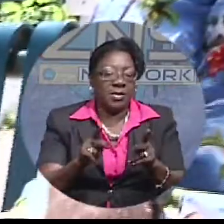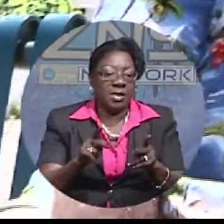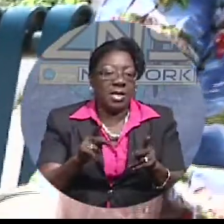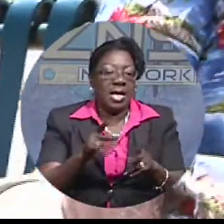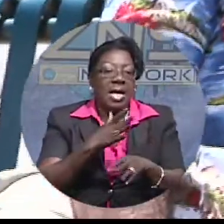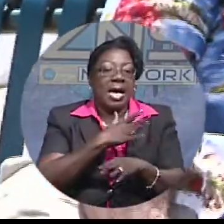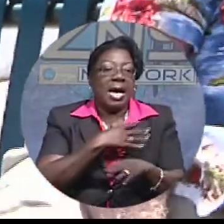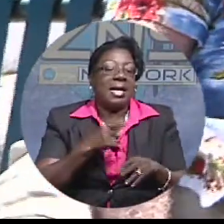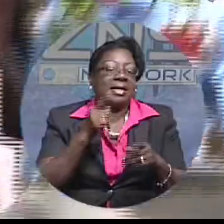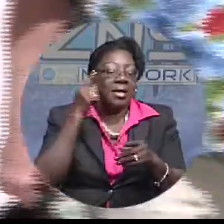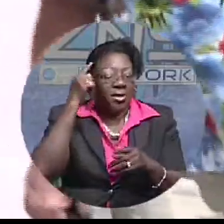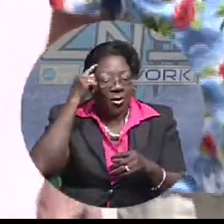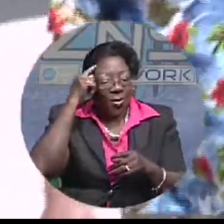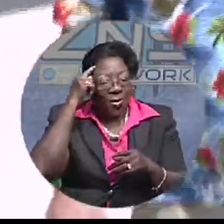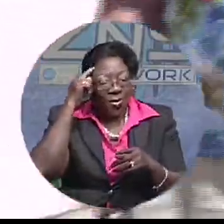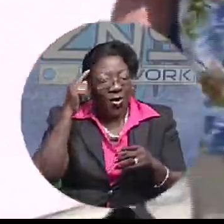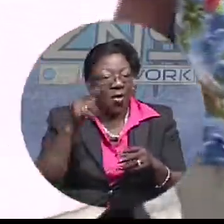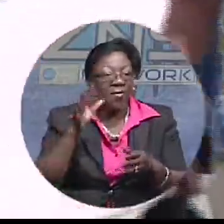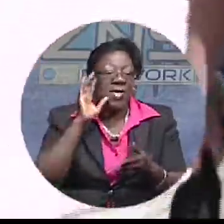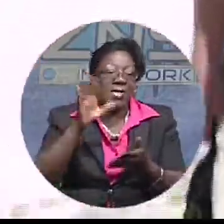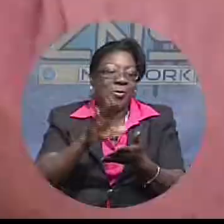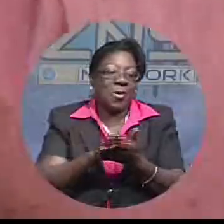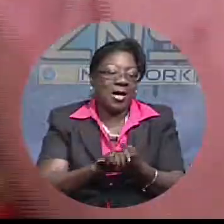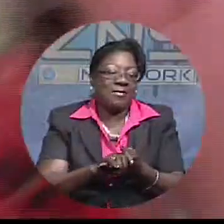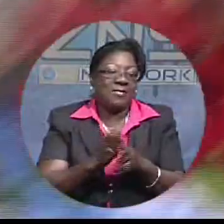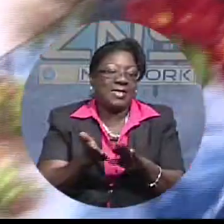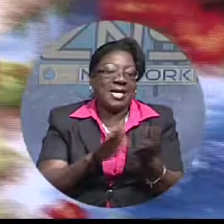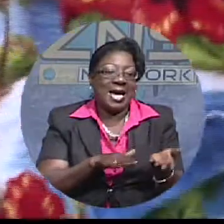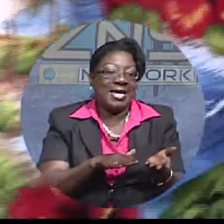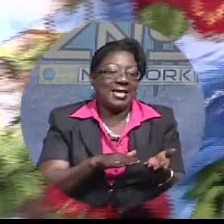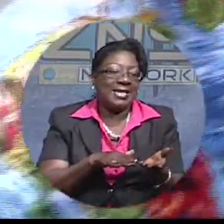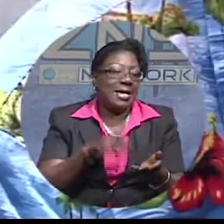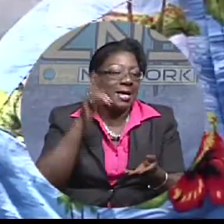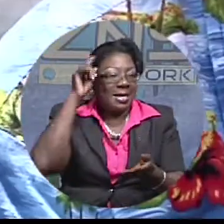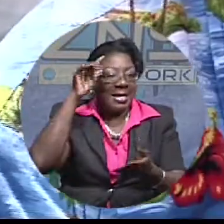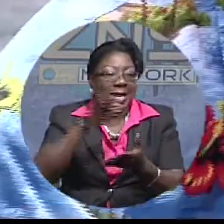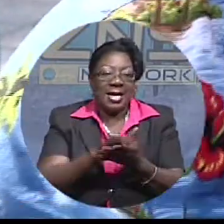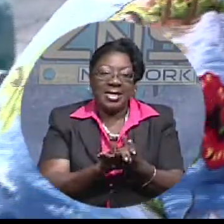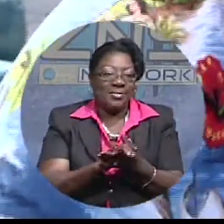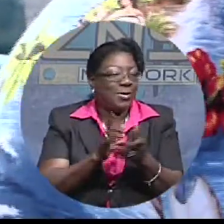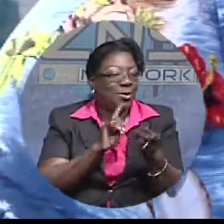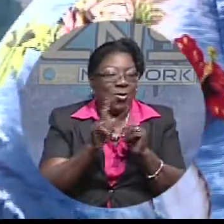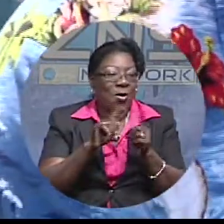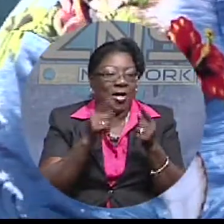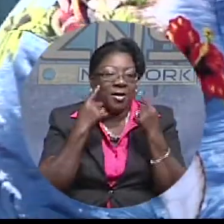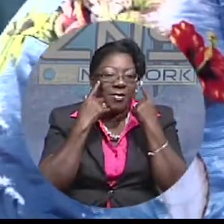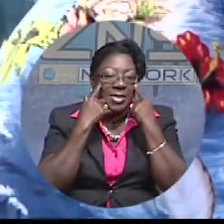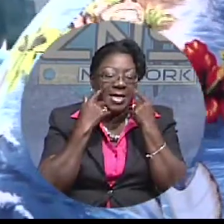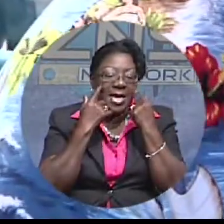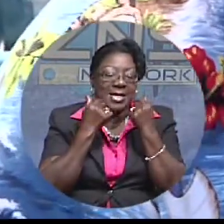3 decades, Dave was reduced to tears. It was hard, but